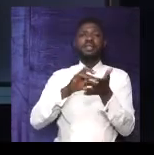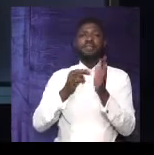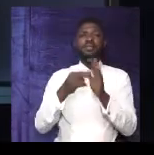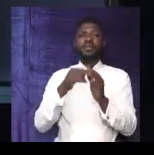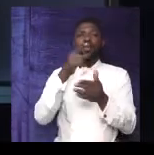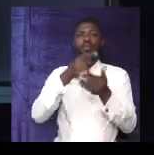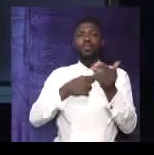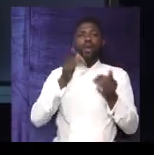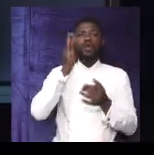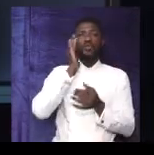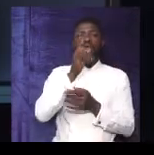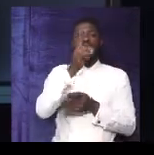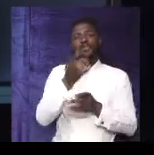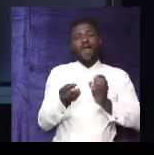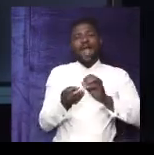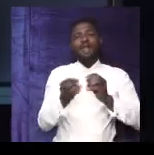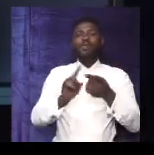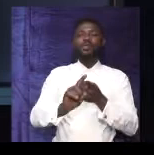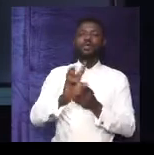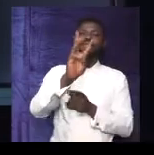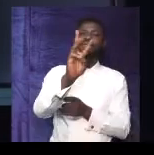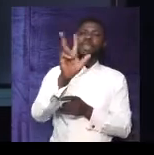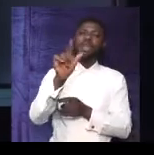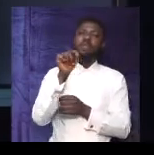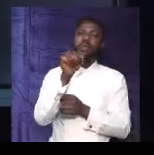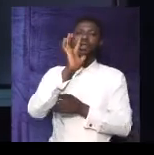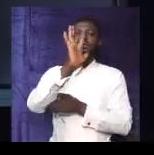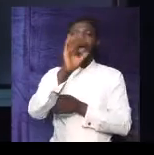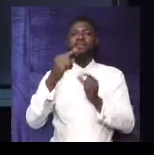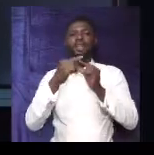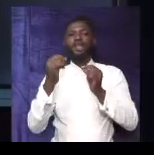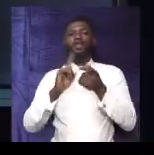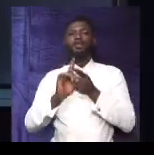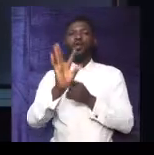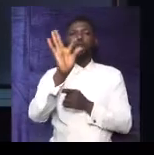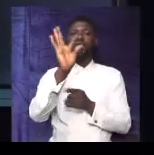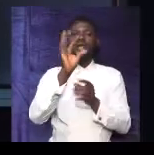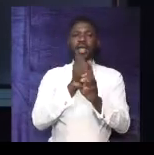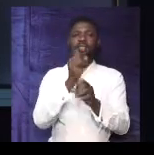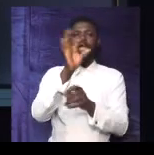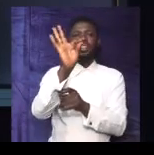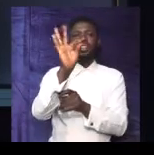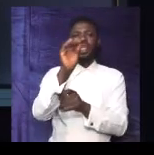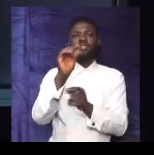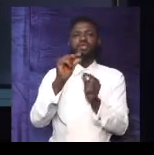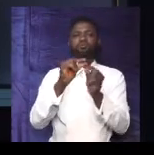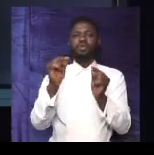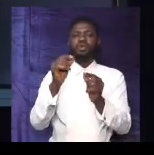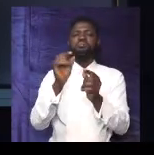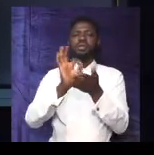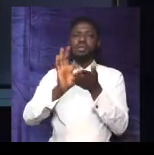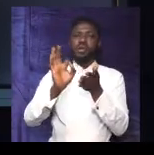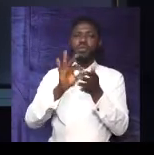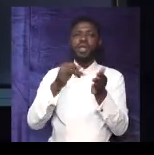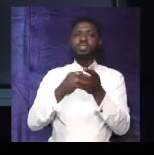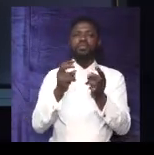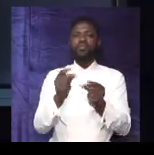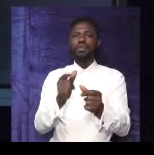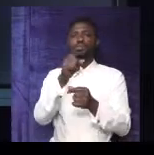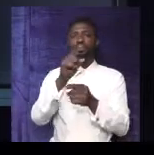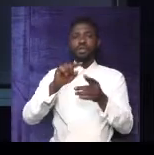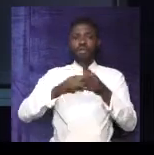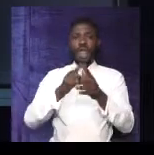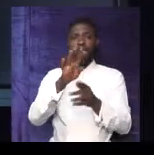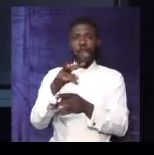63.5? And that means what will you add to 63.5 degrees to get 90 degrees? Calculate that